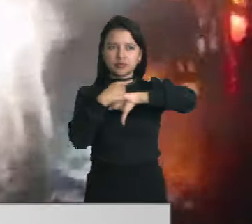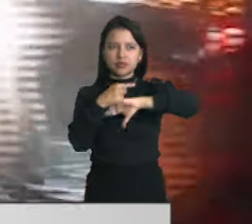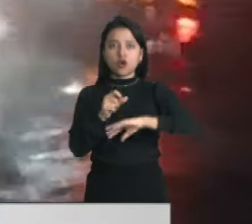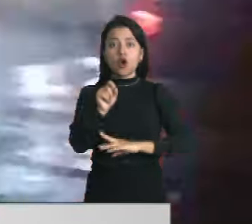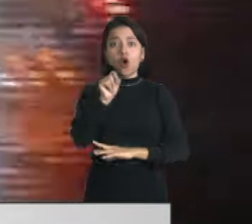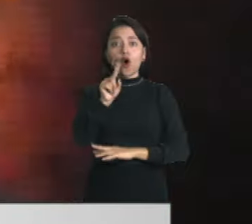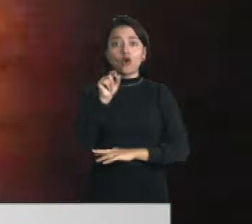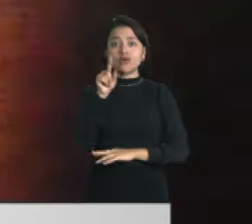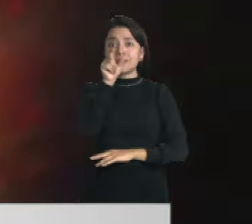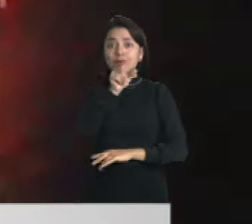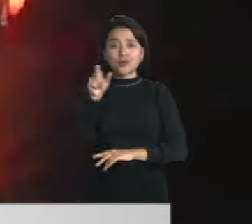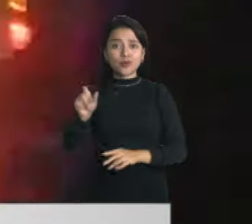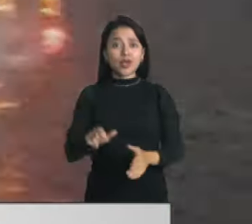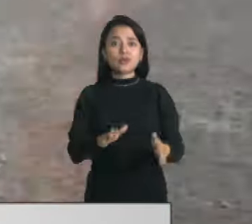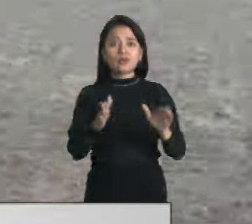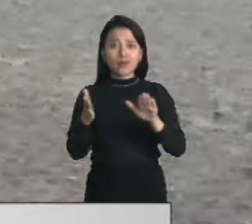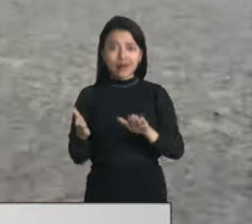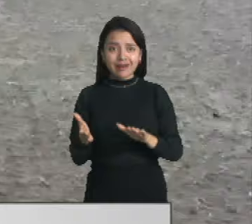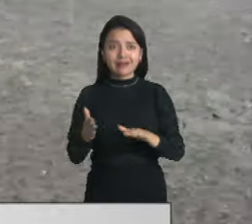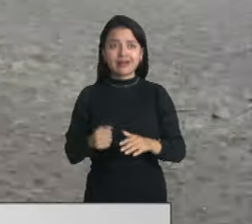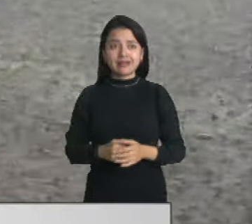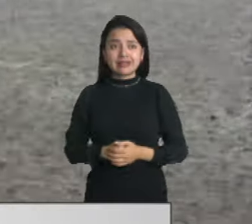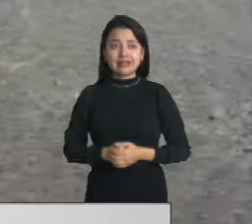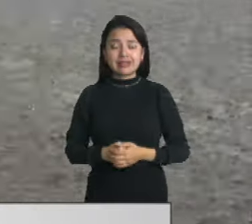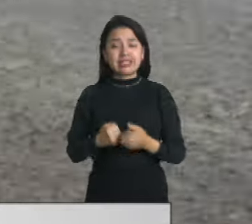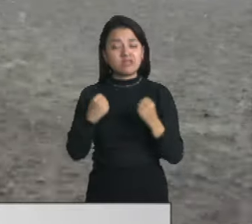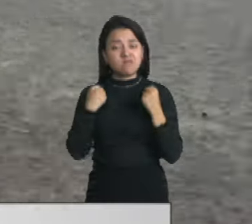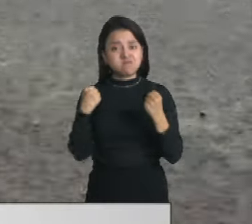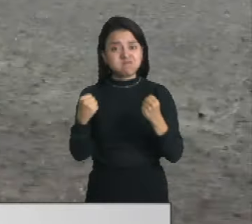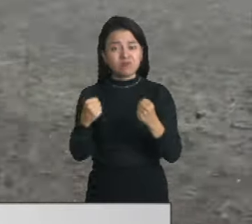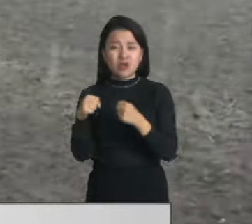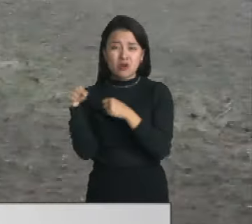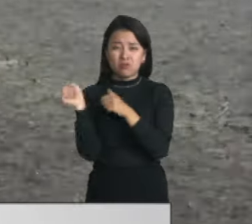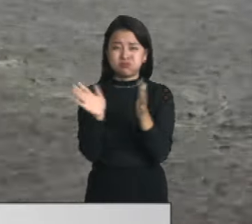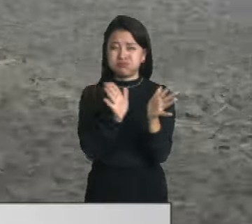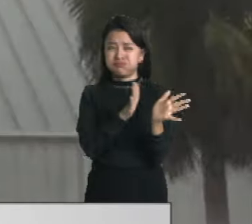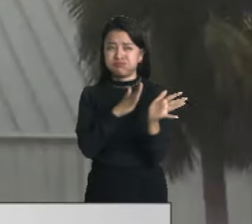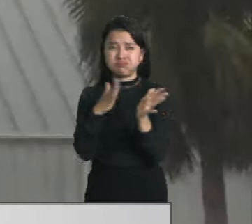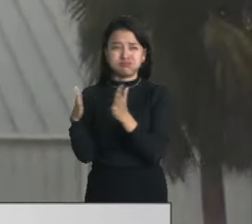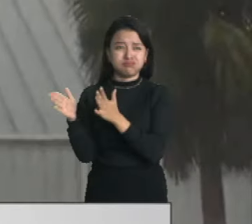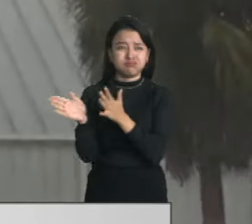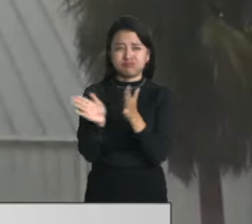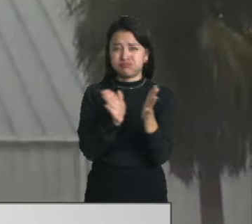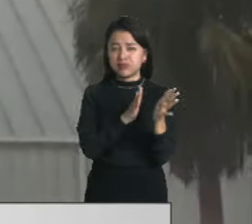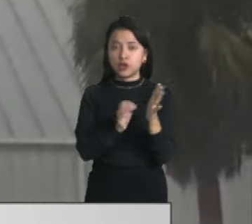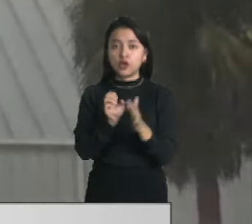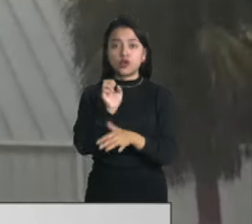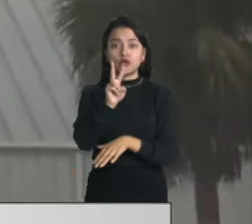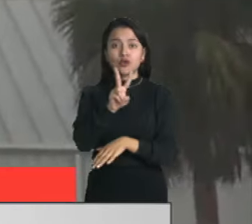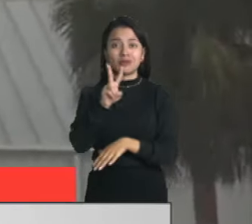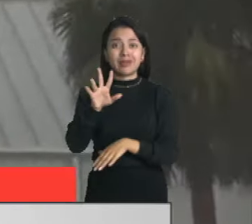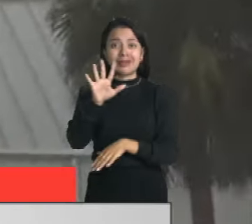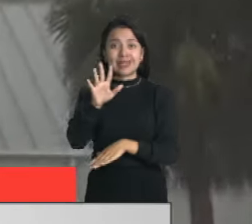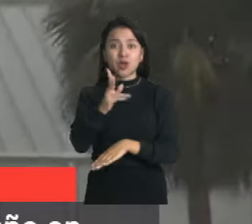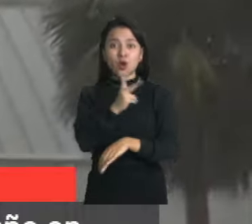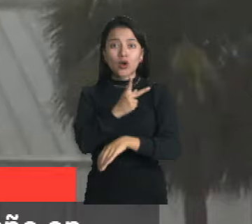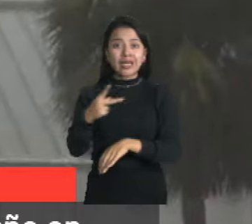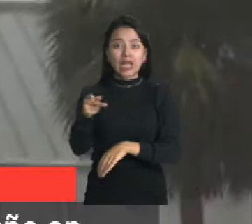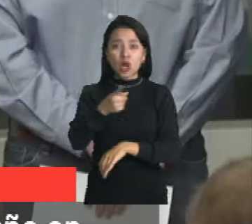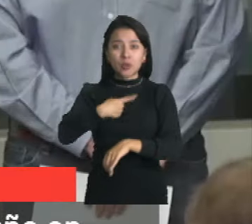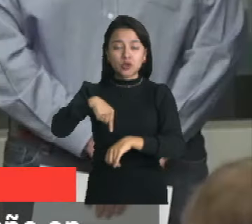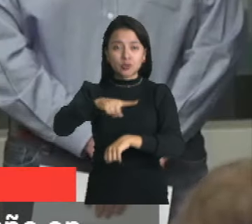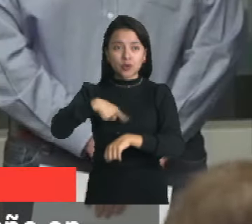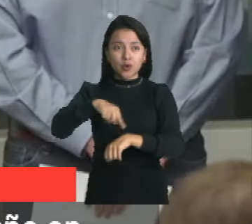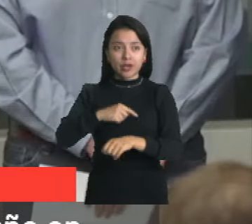11 personas muertas y mostró toda su fuerza con vientos máximos de 225 km por hora. And then the early